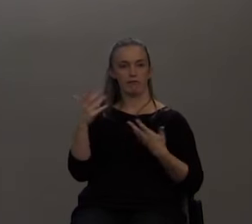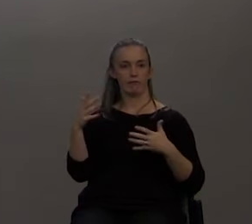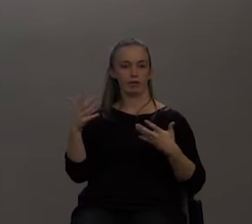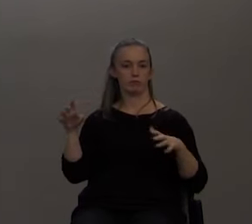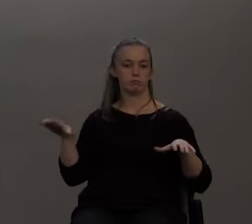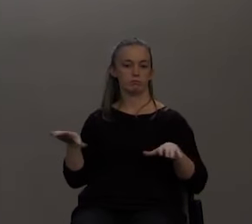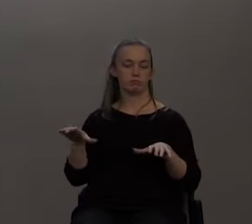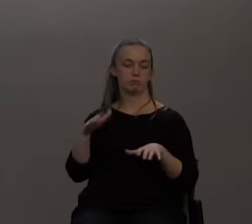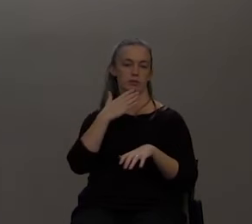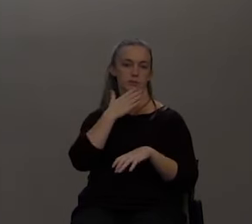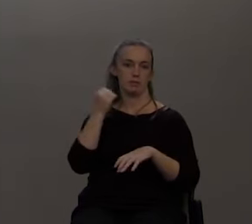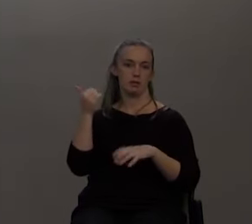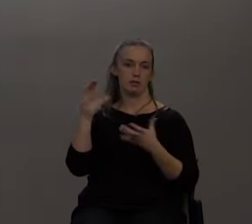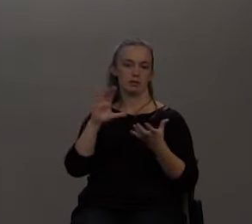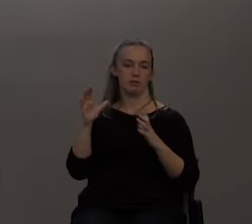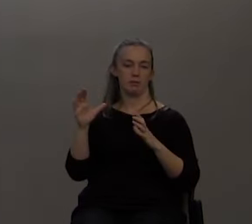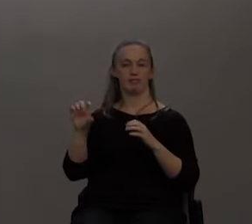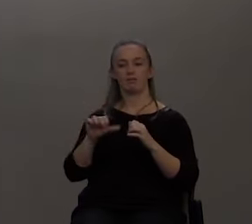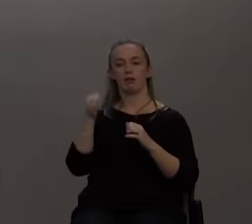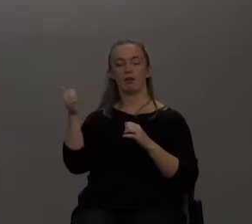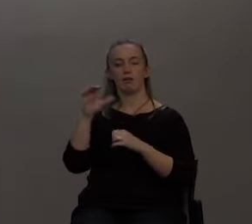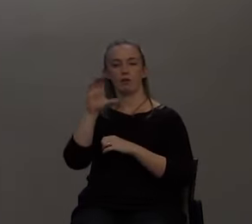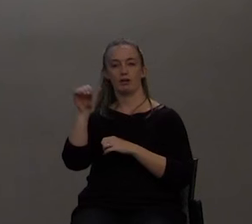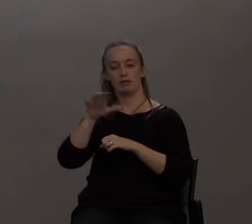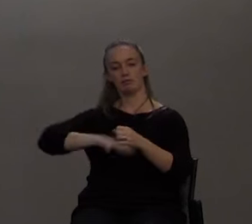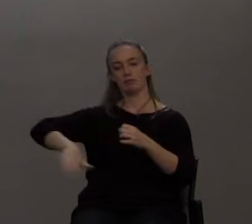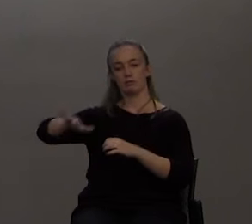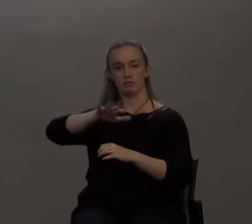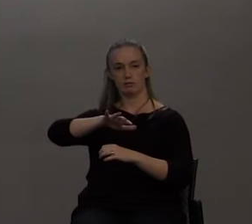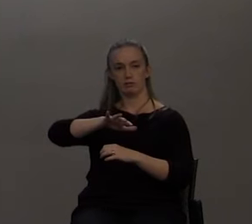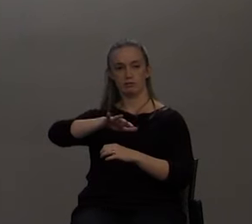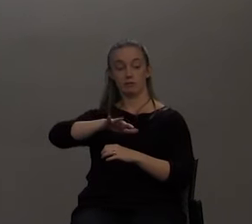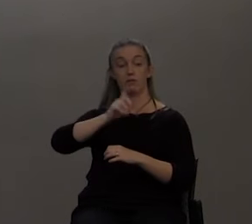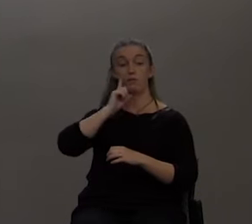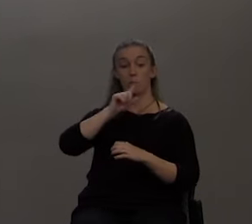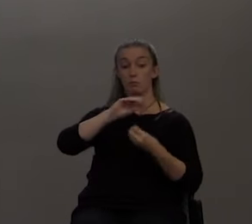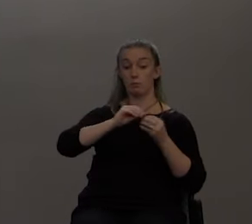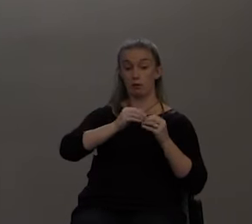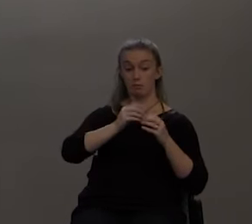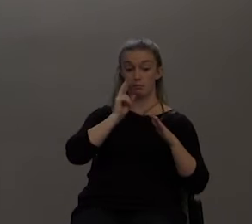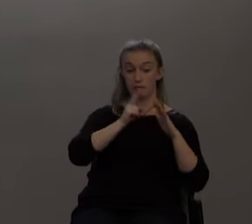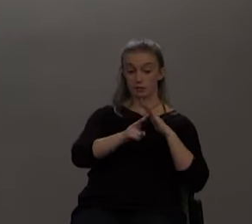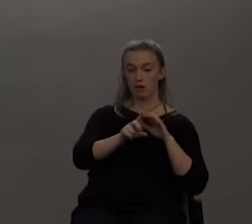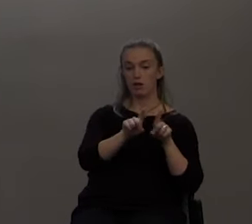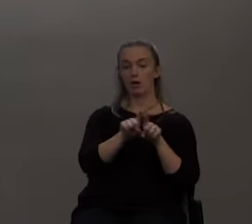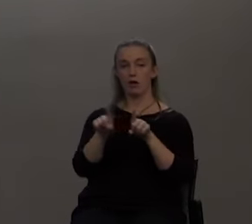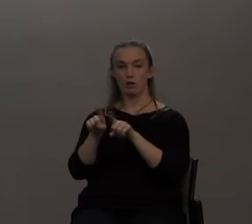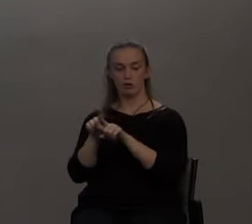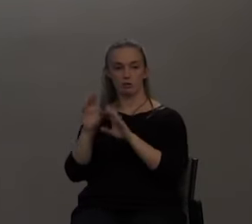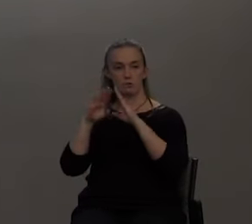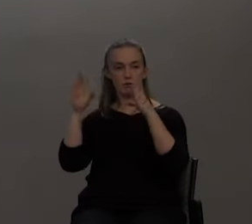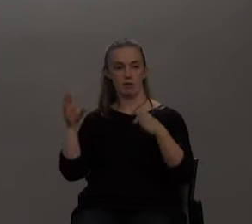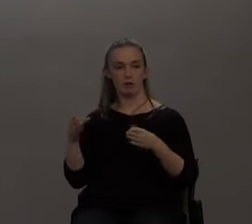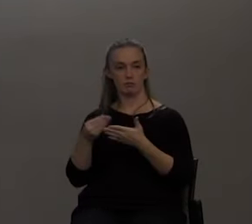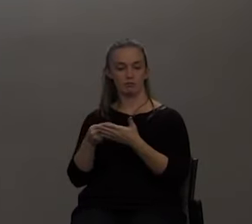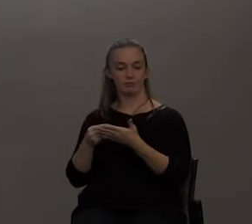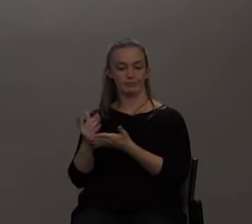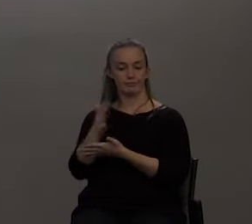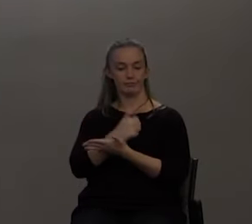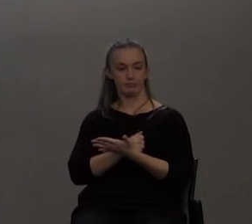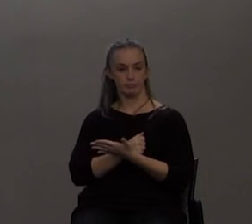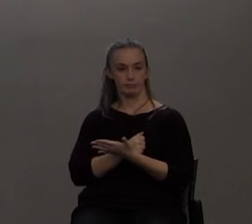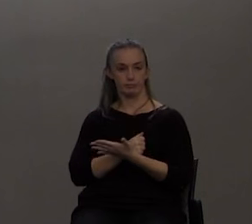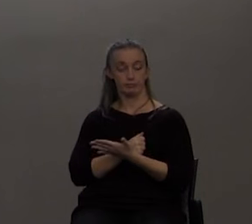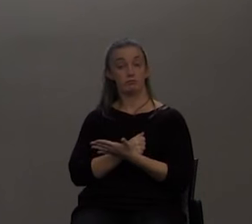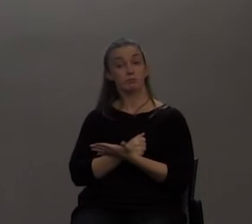the surrounding county, particularly in its population projections, as well as in its median household income, which also